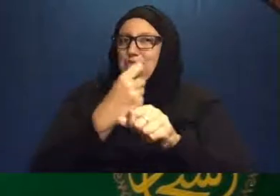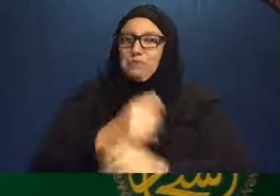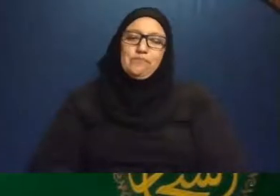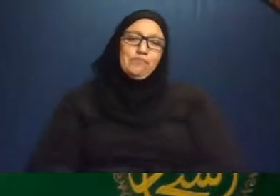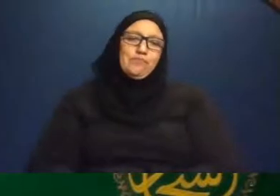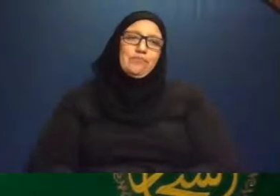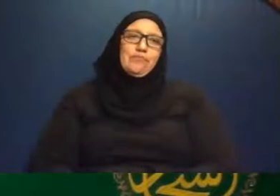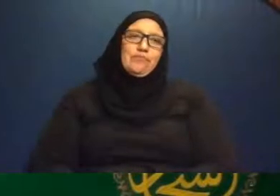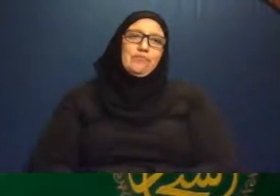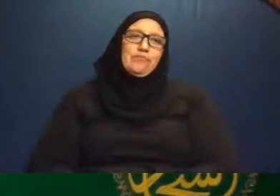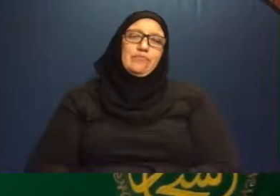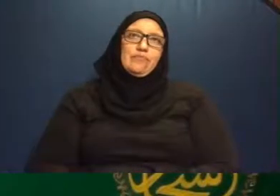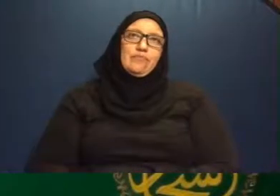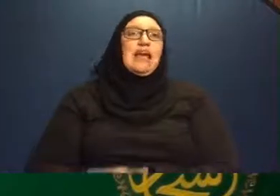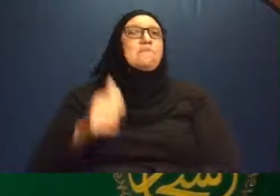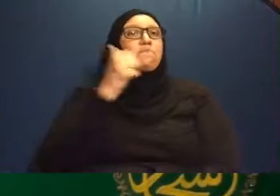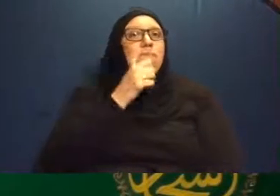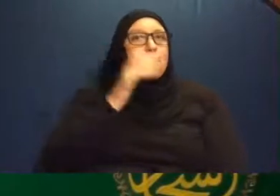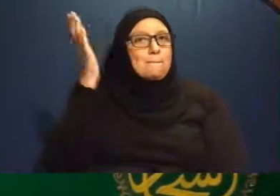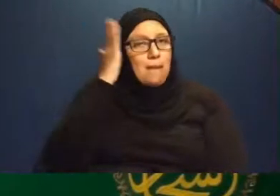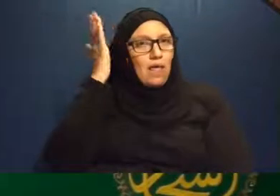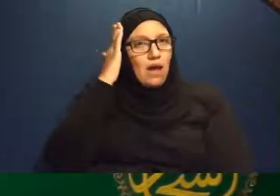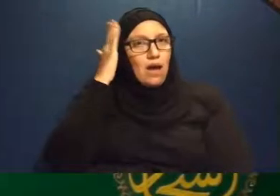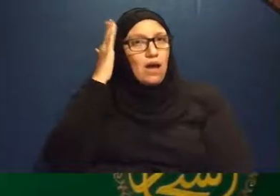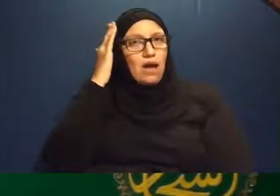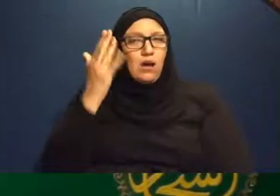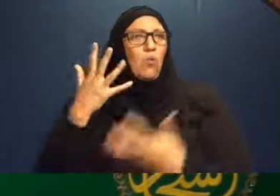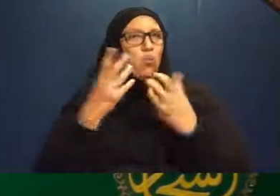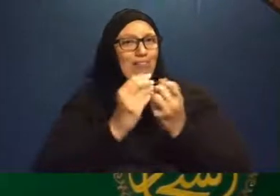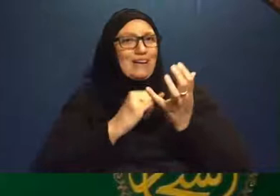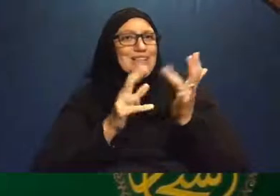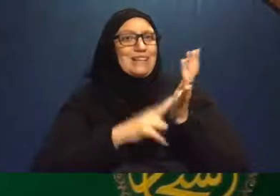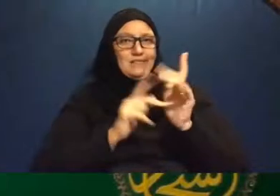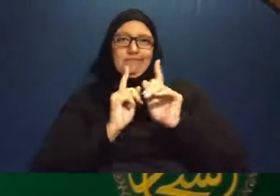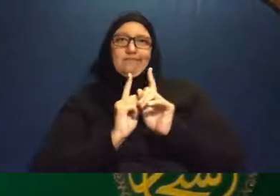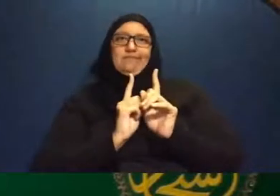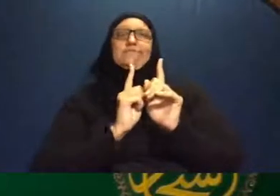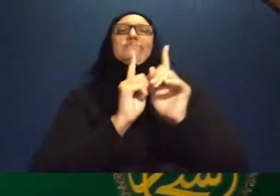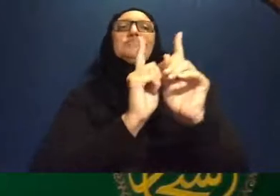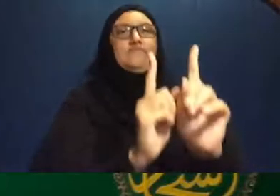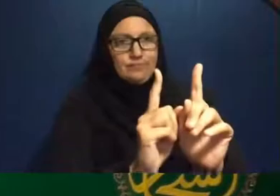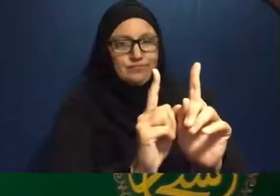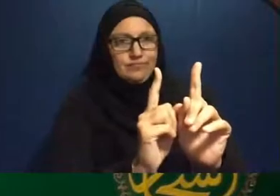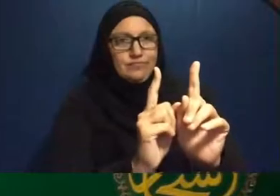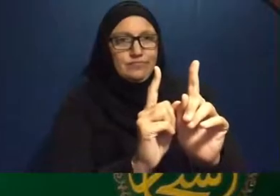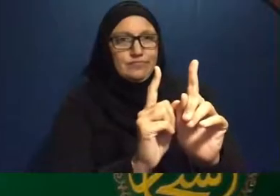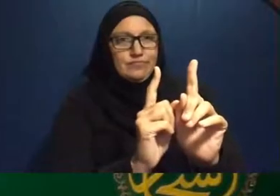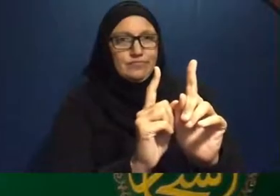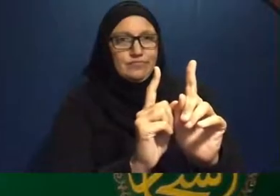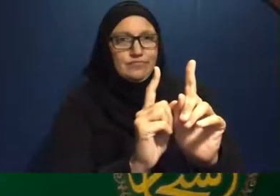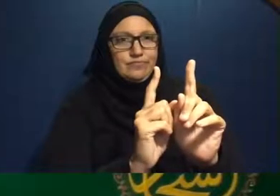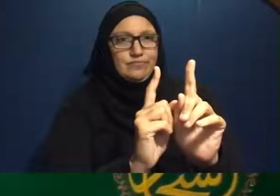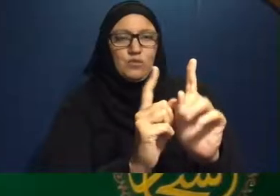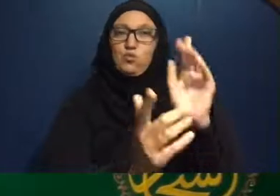school, sometimes the son is making his way to school and she says that he went to school. We